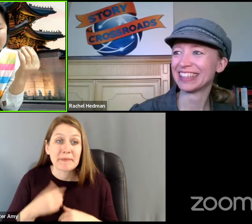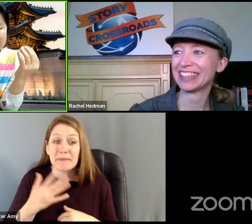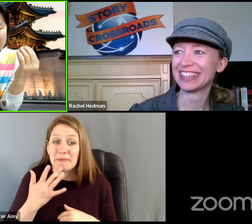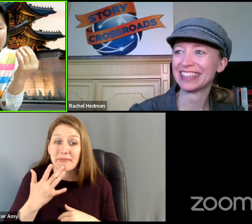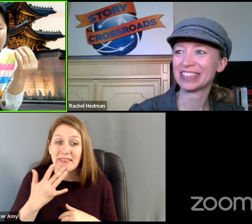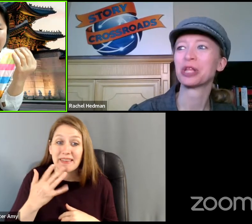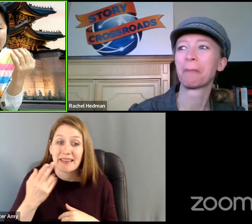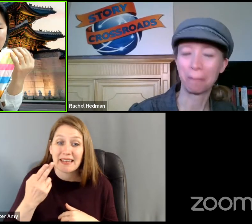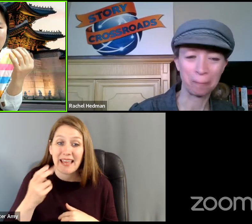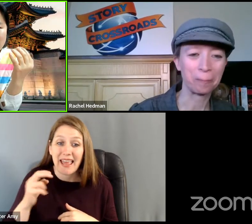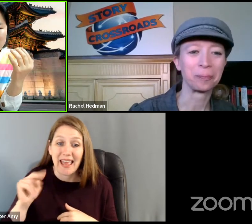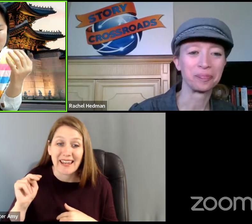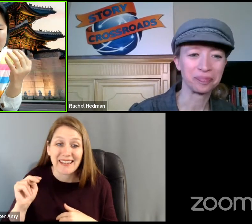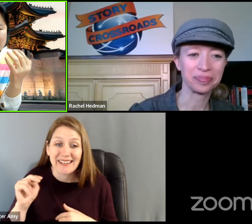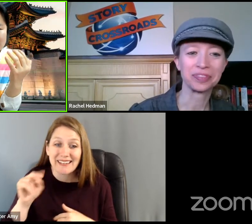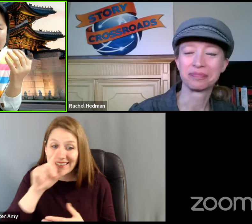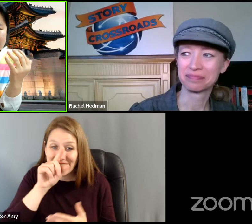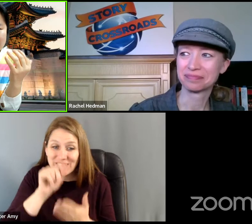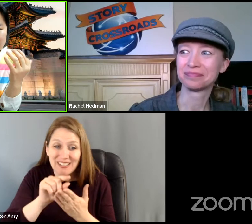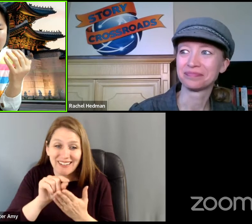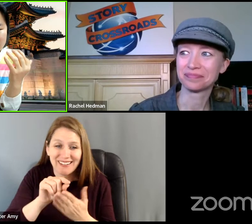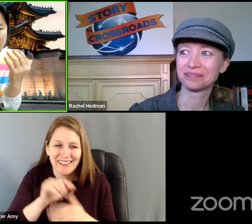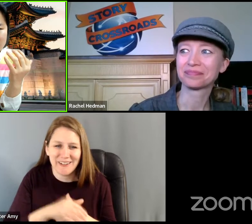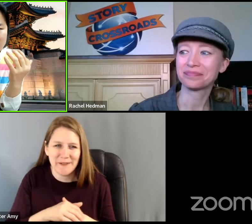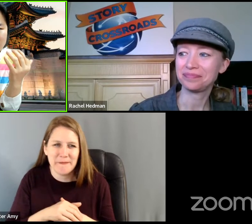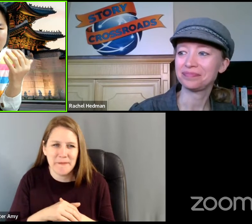hen or chicken.